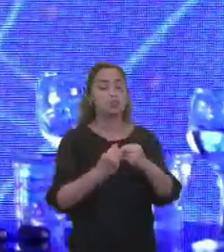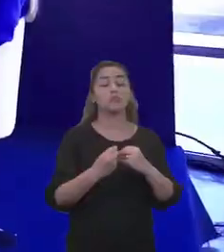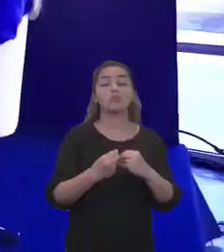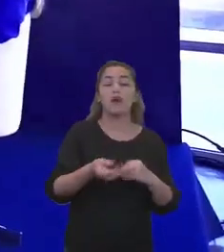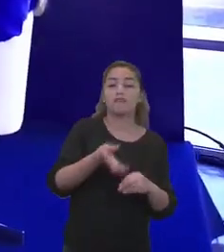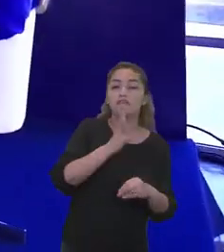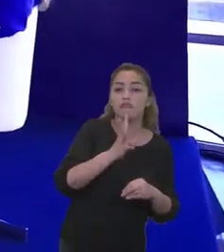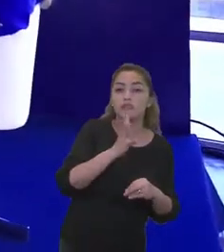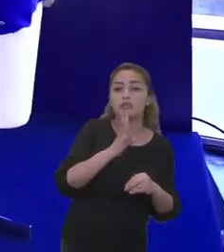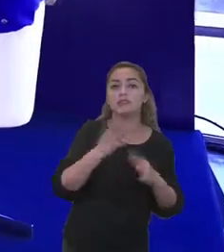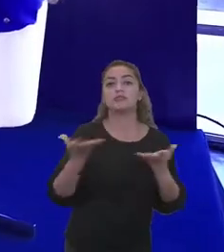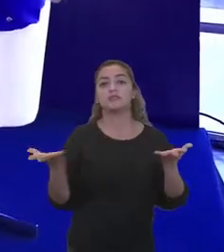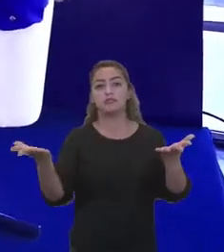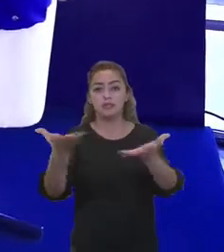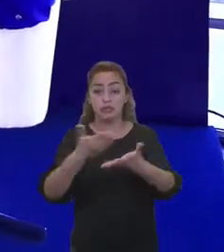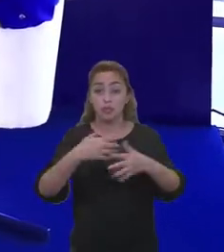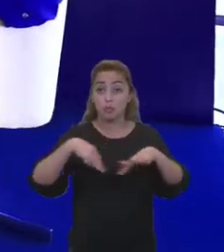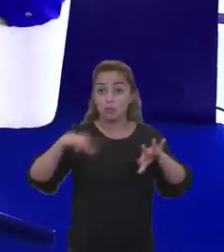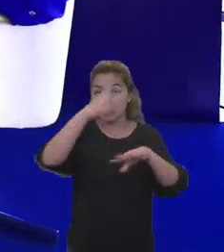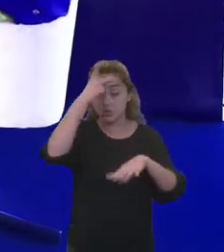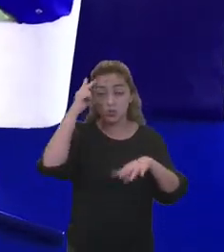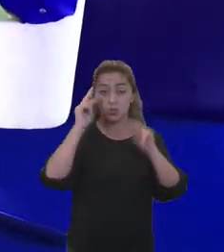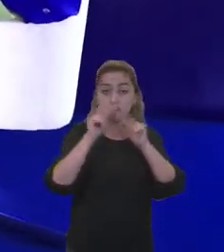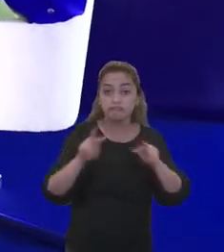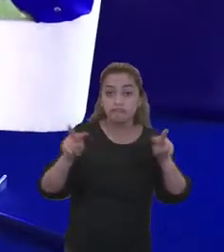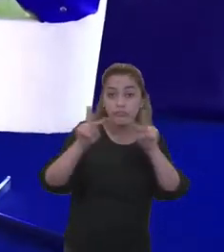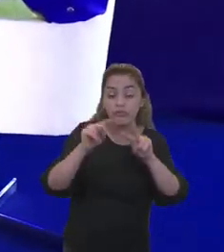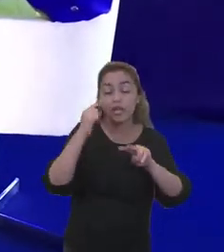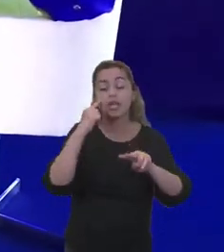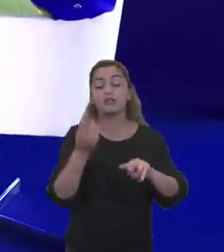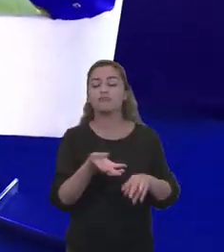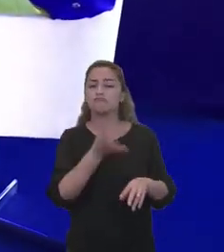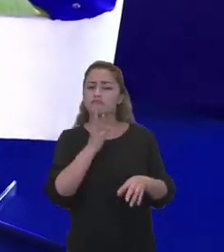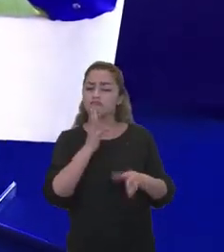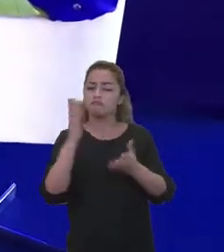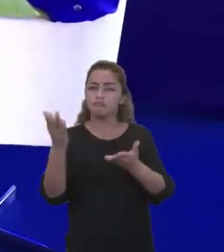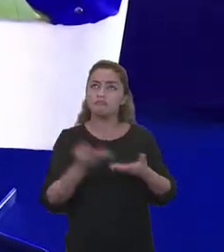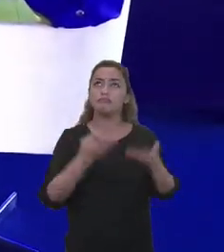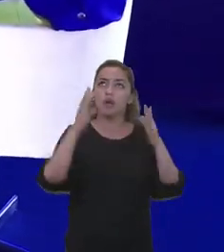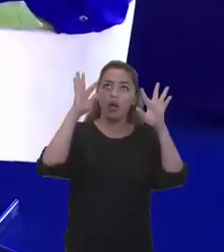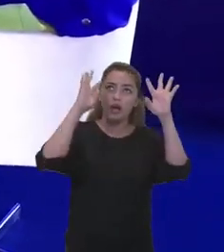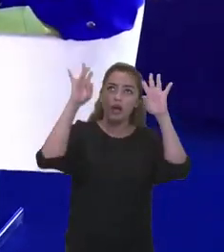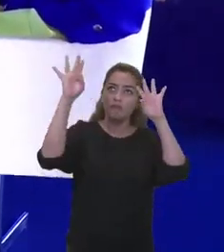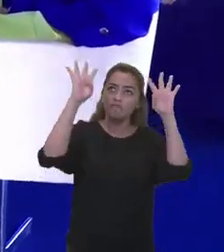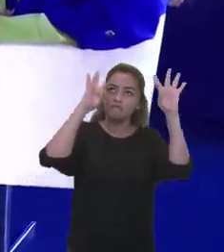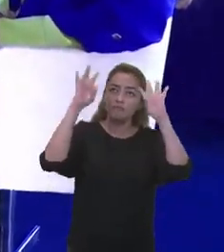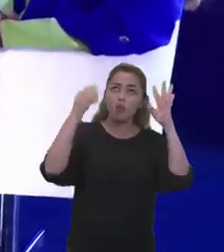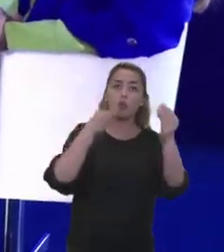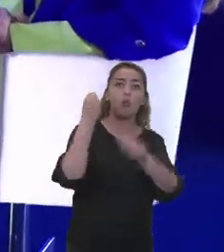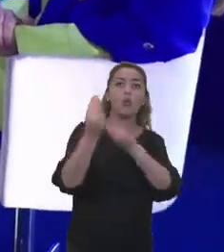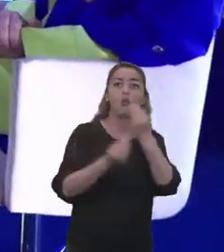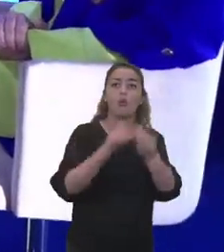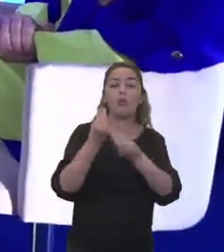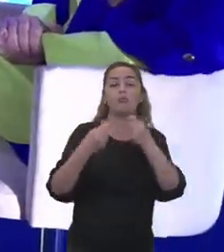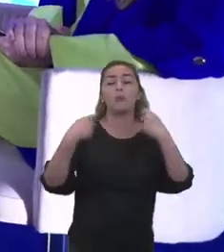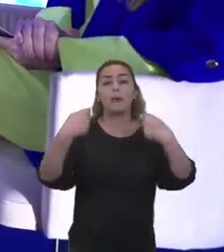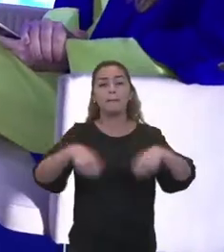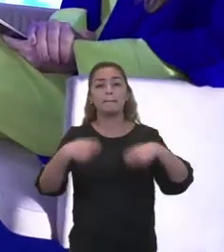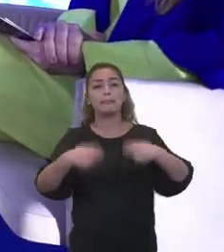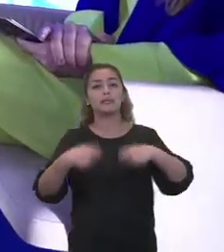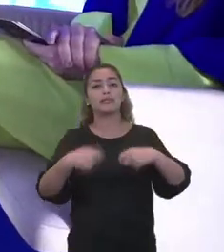but I invite all of you, the rest of you that are here listening and seeing us, of reflecting, ponder